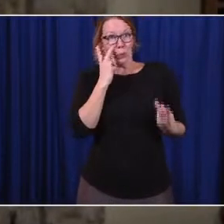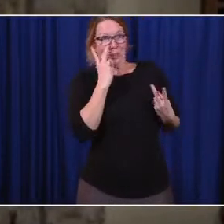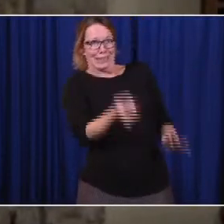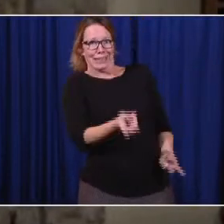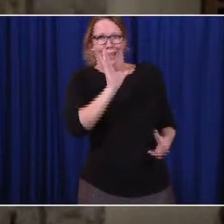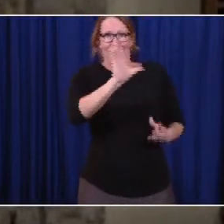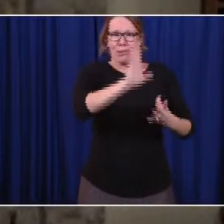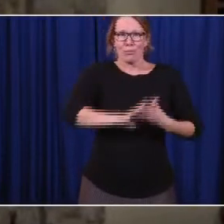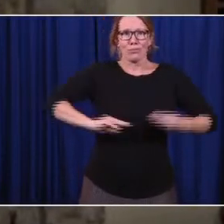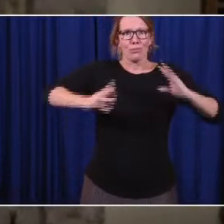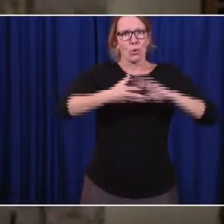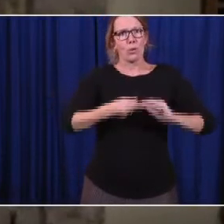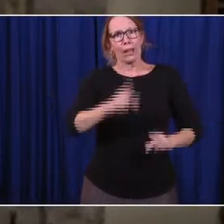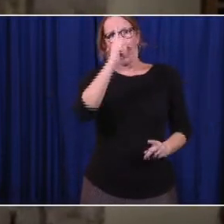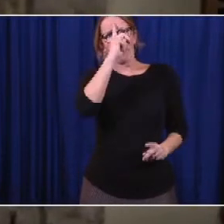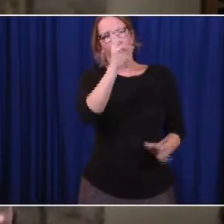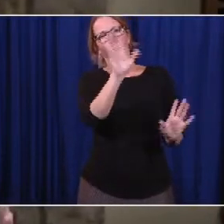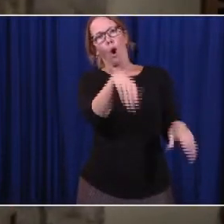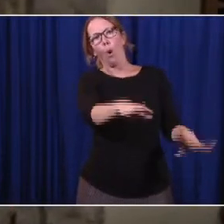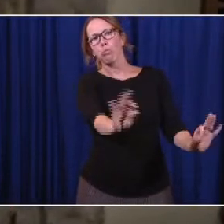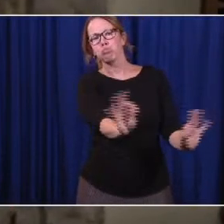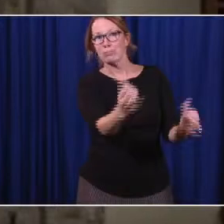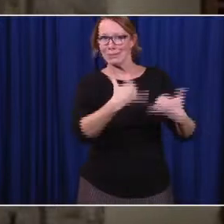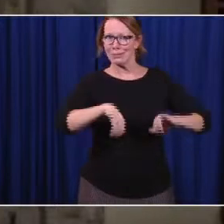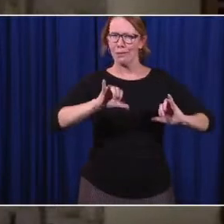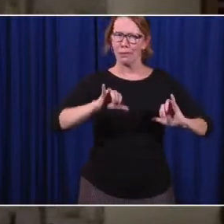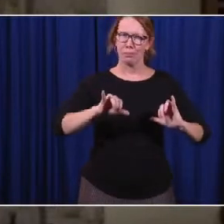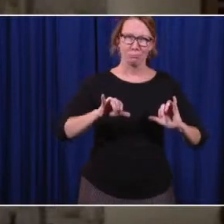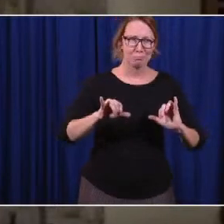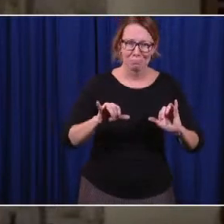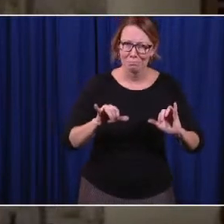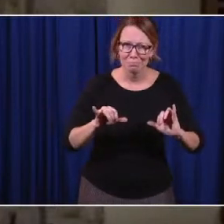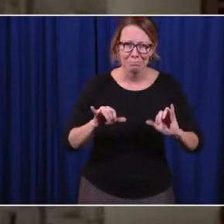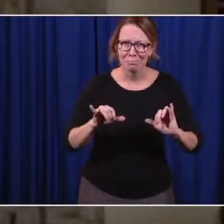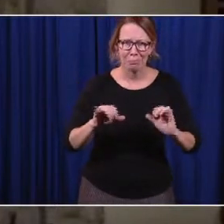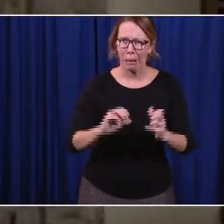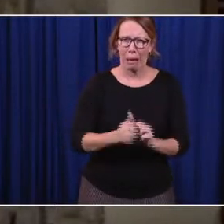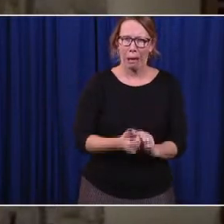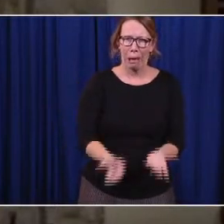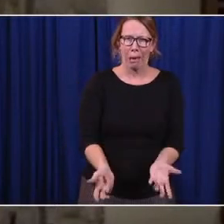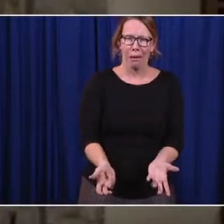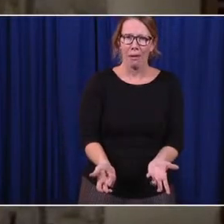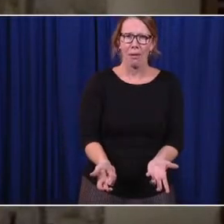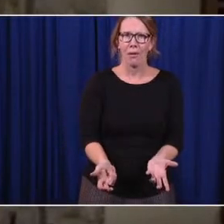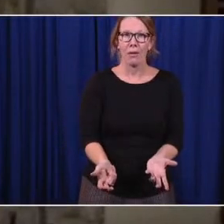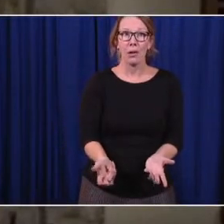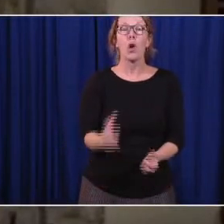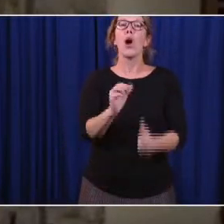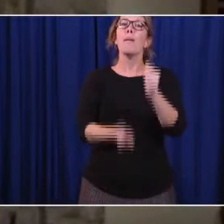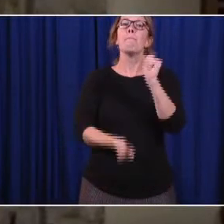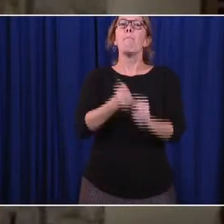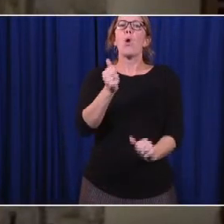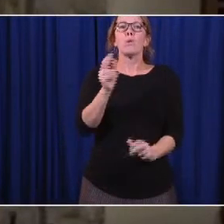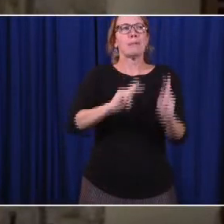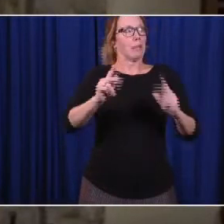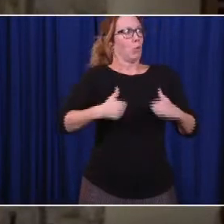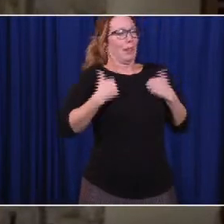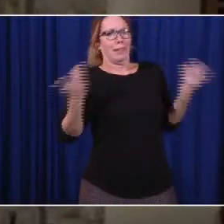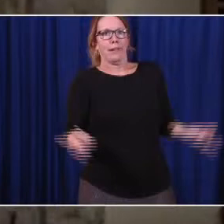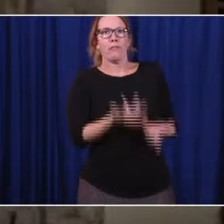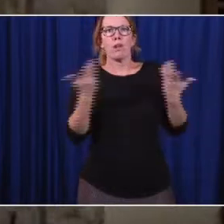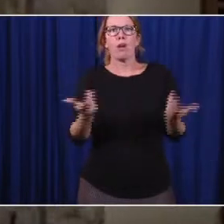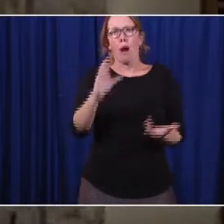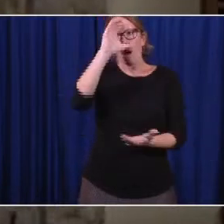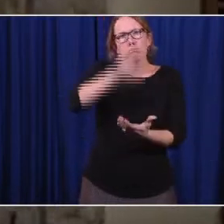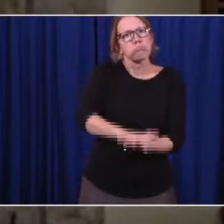hear them without understanding that. The vast majority of Ohioans do. There's a small